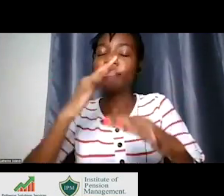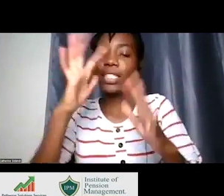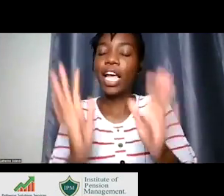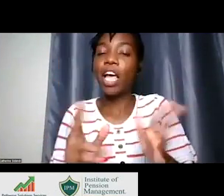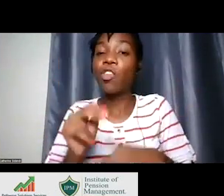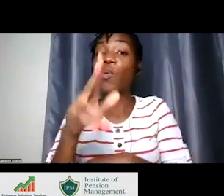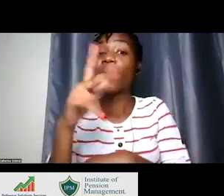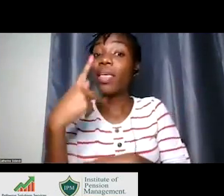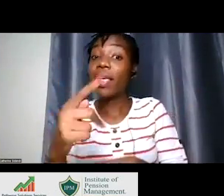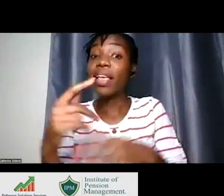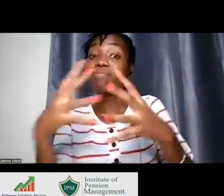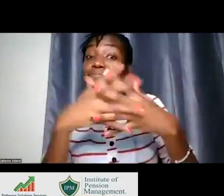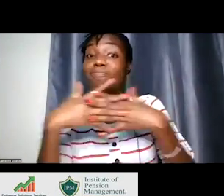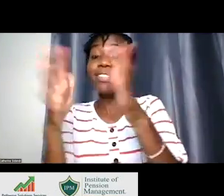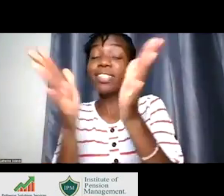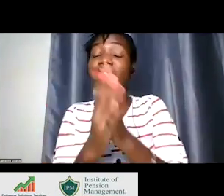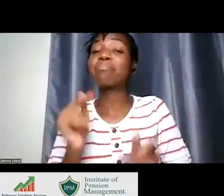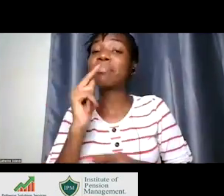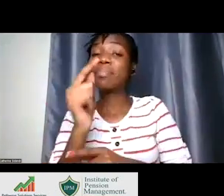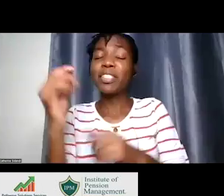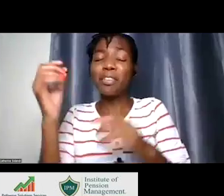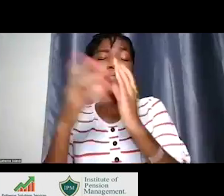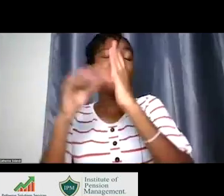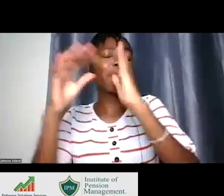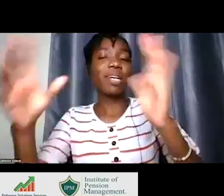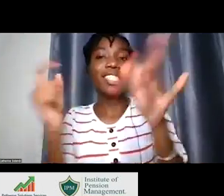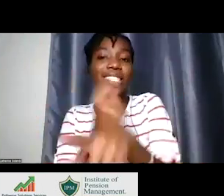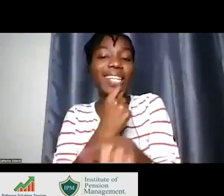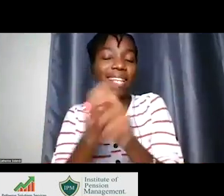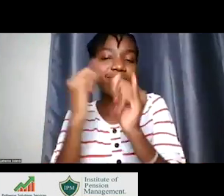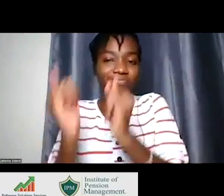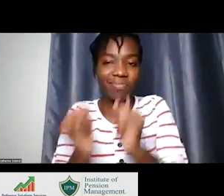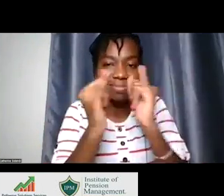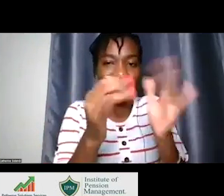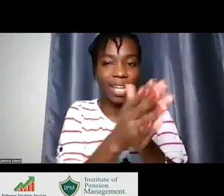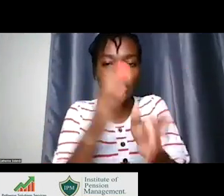developing countries. He's well known for training individuals and organizations by training